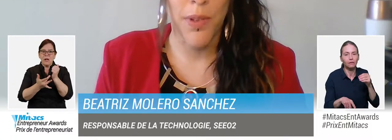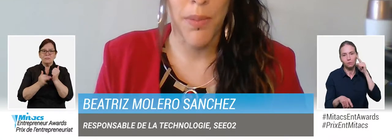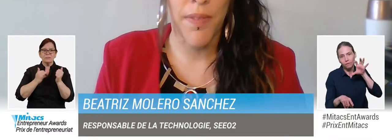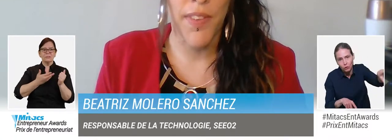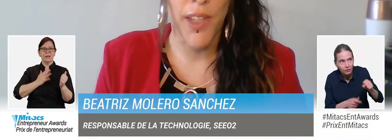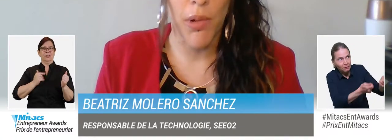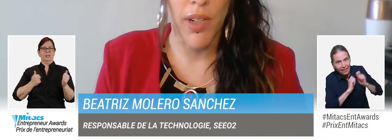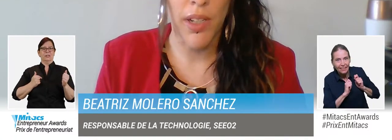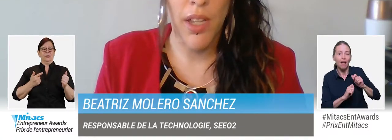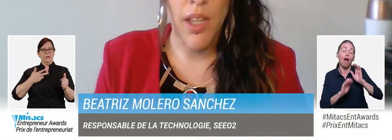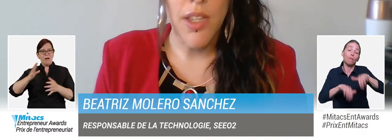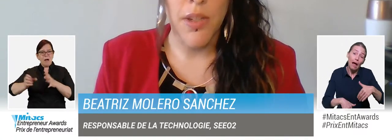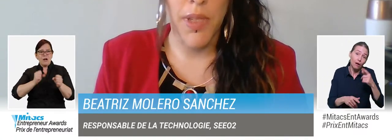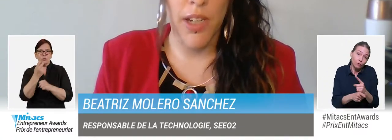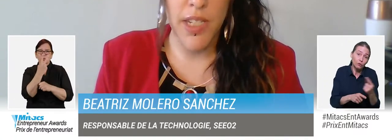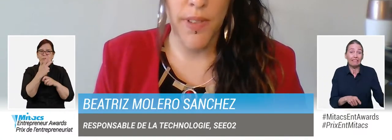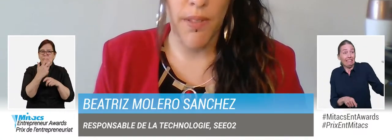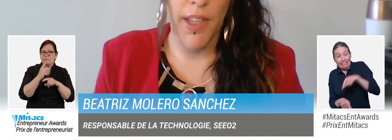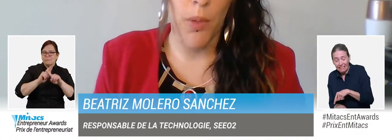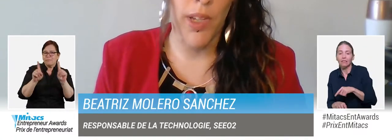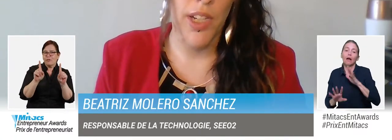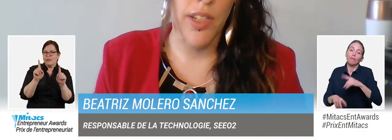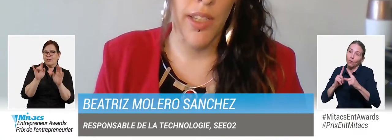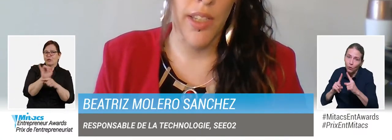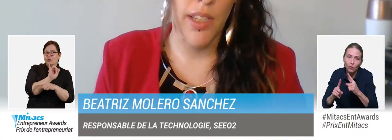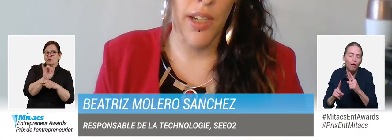engagements from after the award. So because of